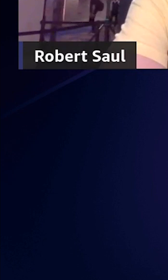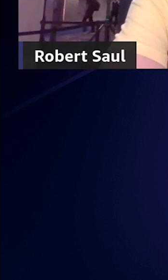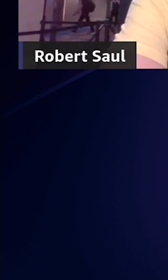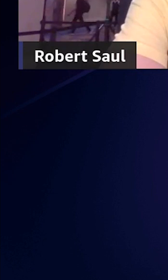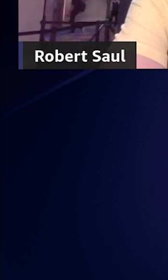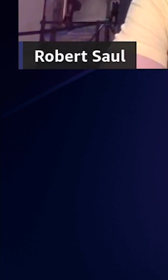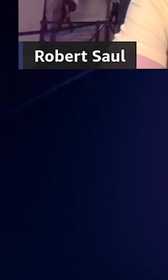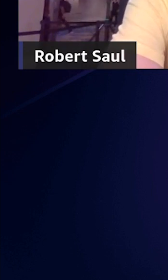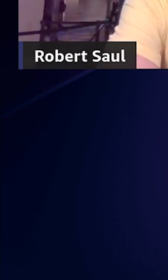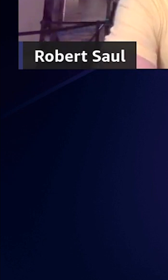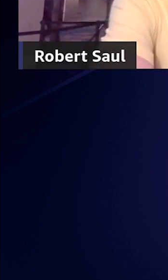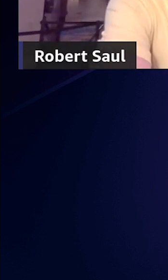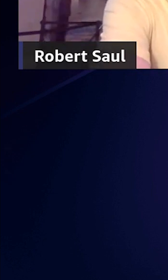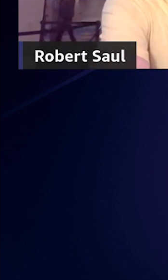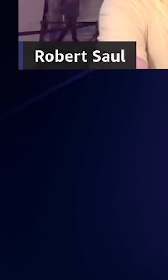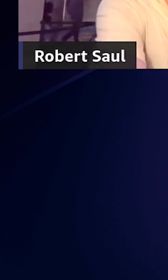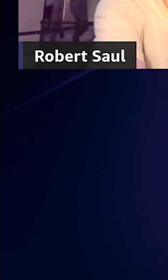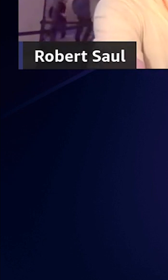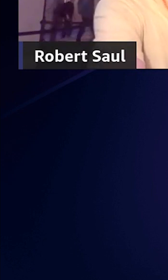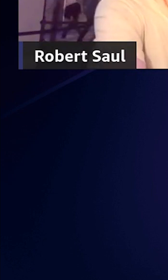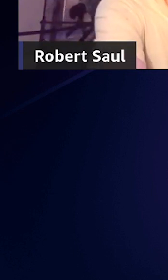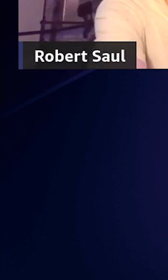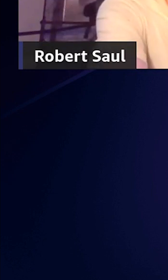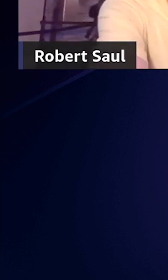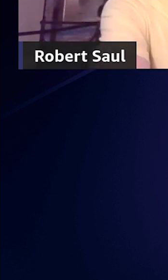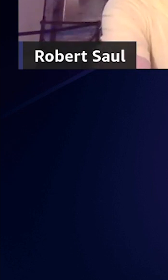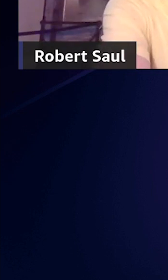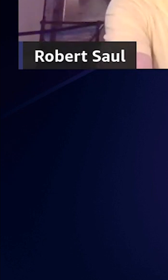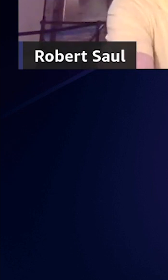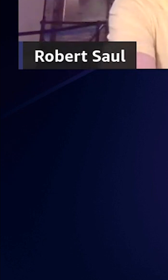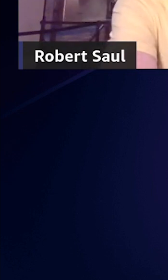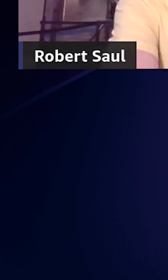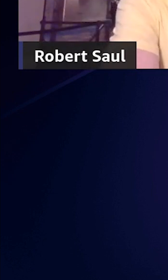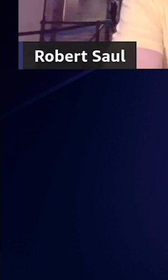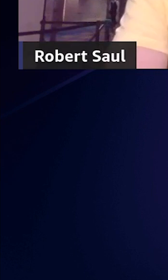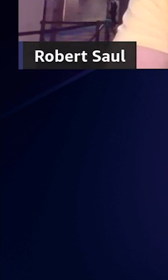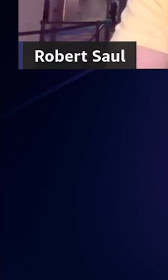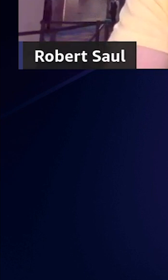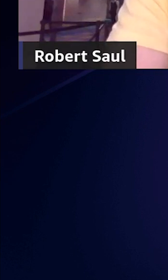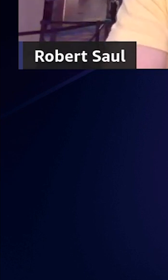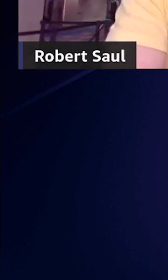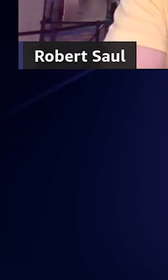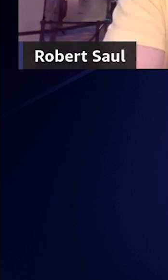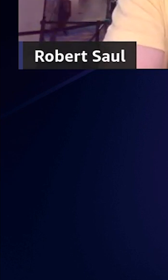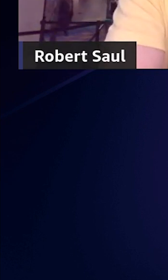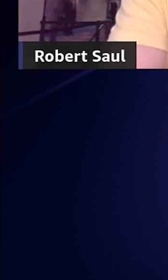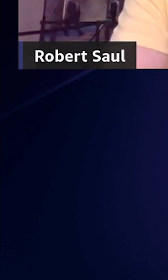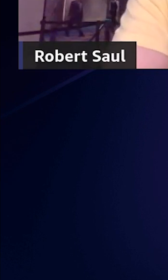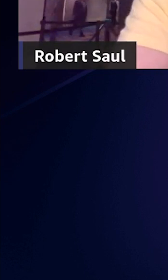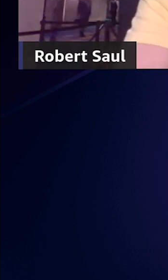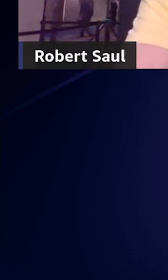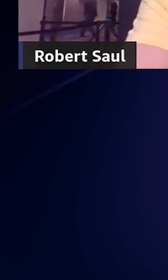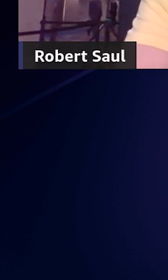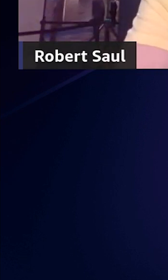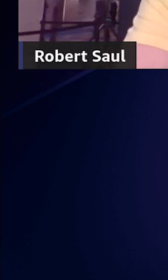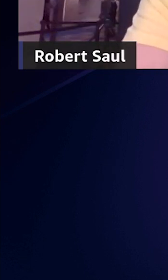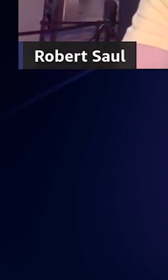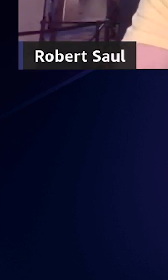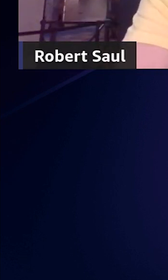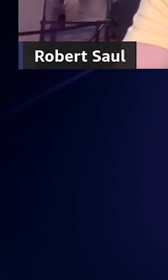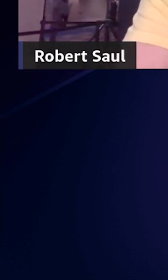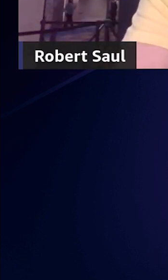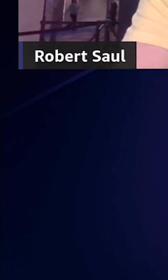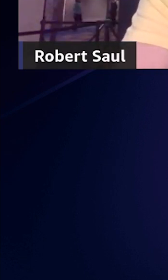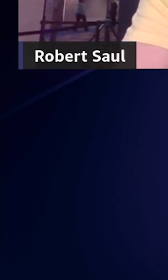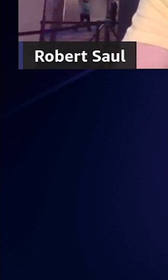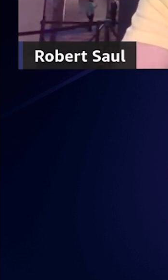you have logging enabled? And maybe that's specific to the service we're talking about. S3, access logging, CloudTrail logging is a